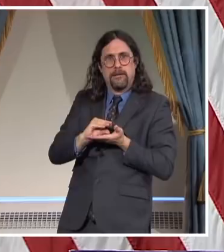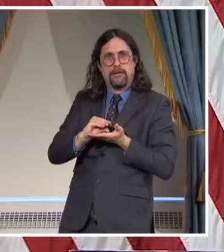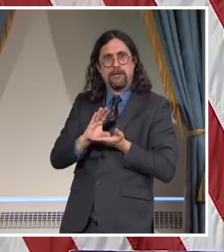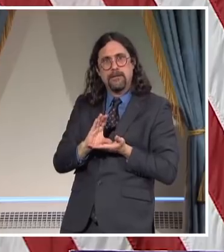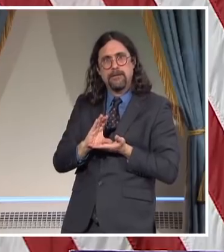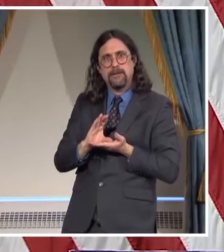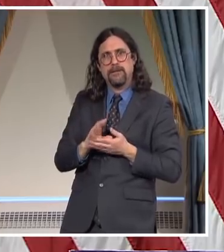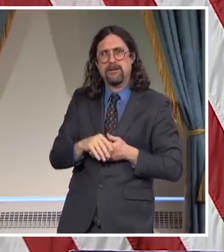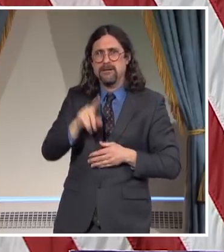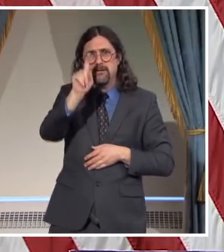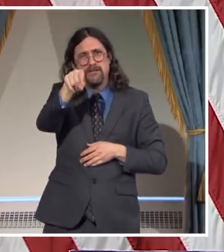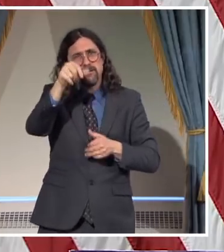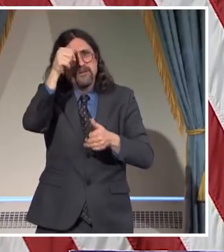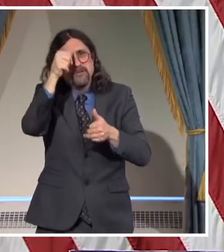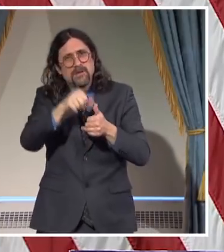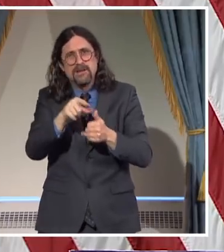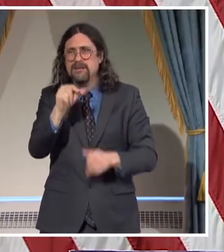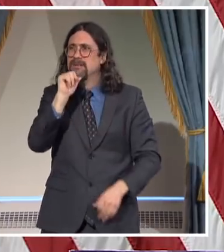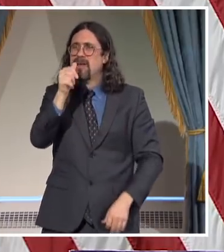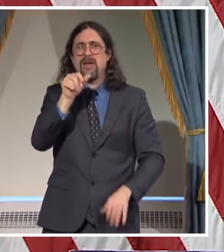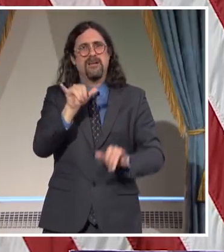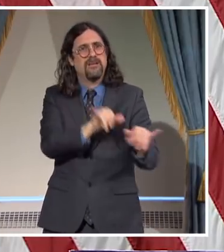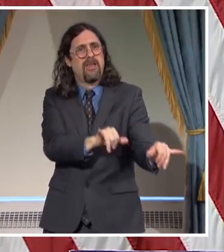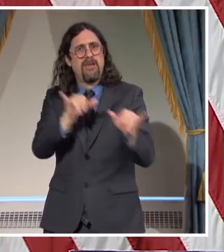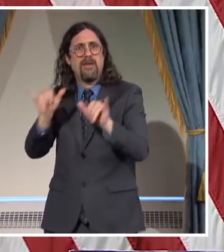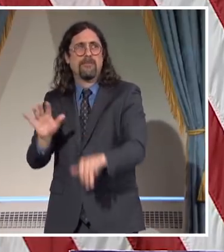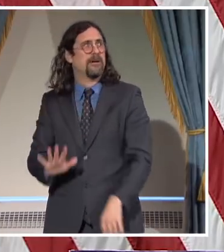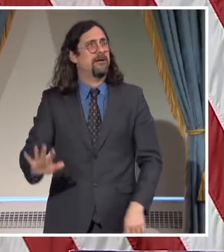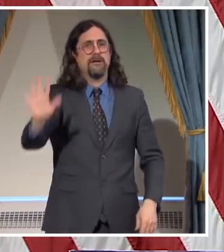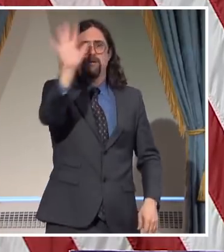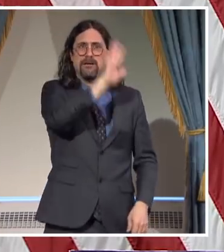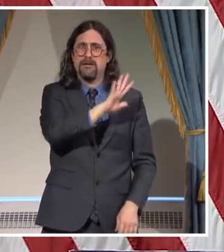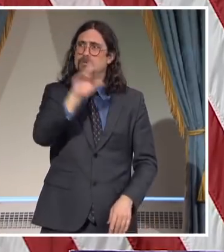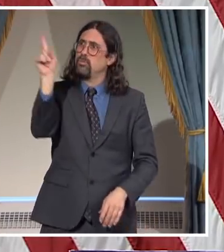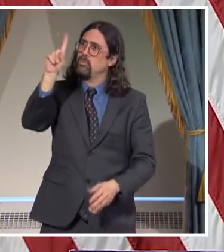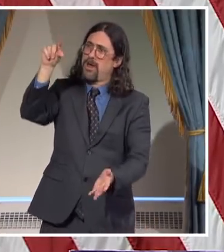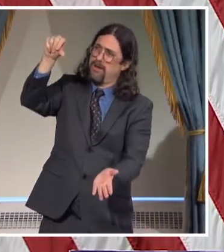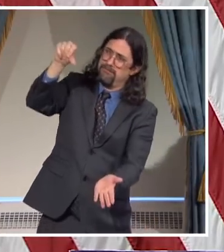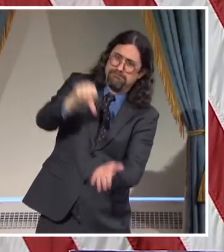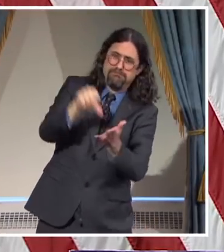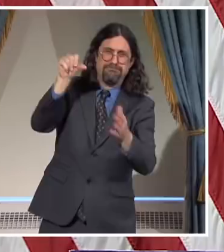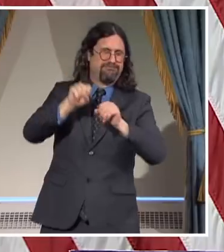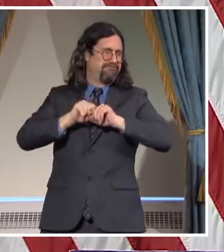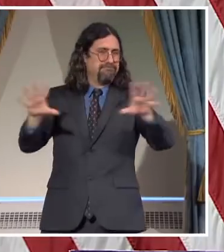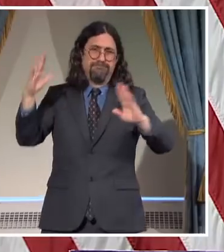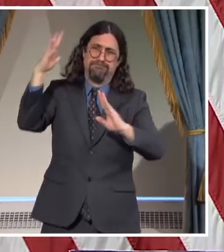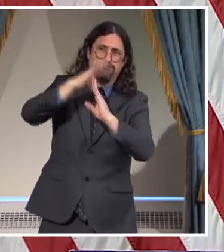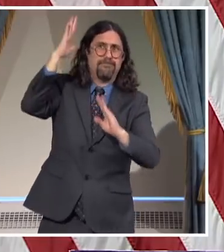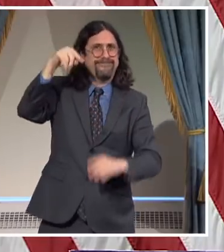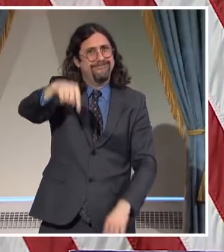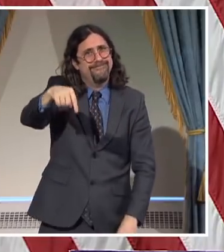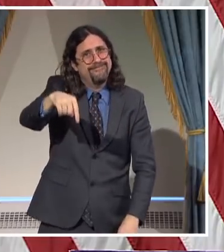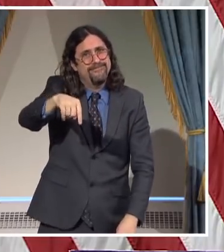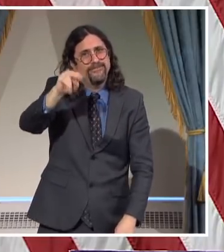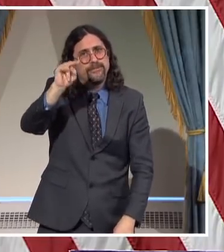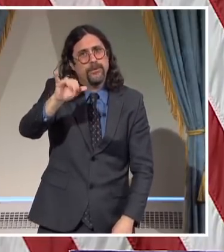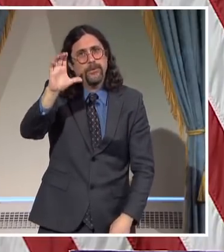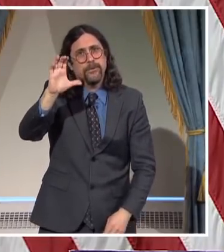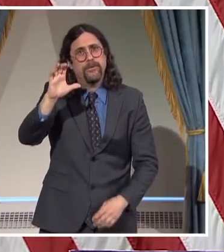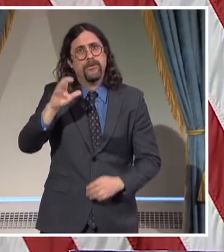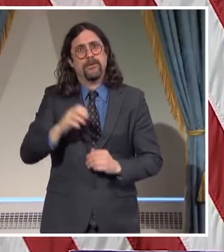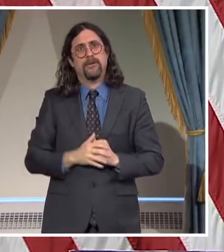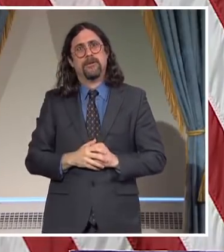need all the help they can get to keep helping everyday people and to keep afloat everything else that we do. We